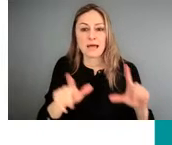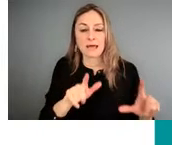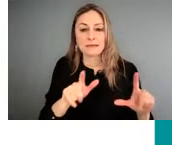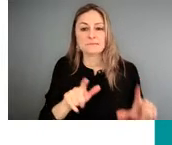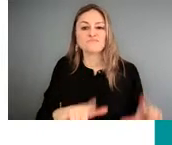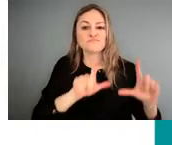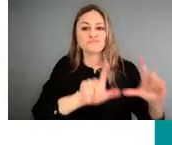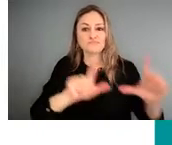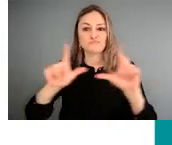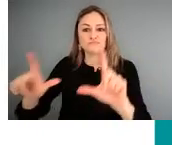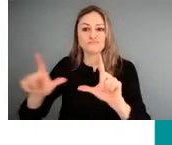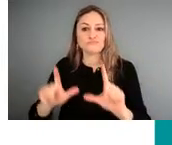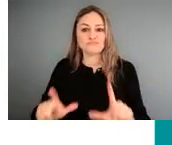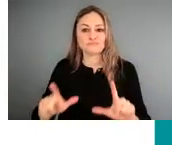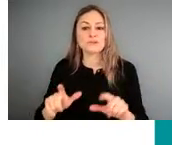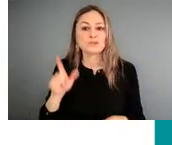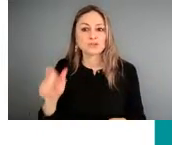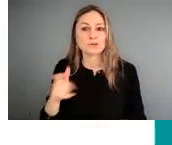them.